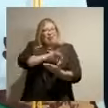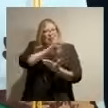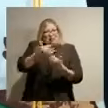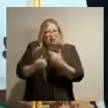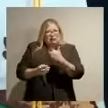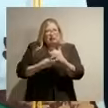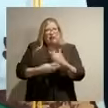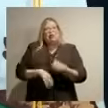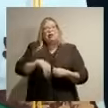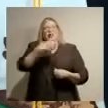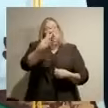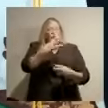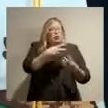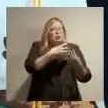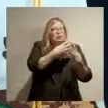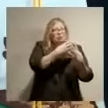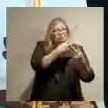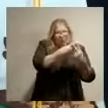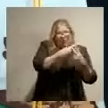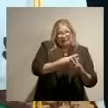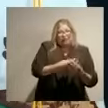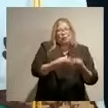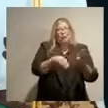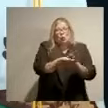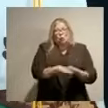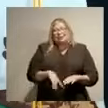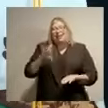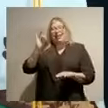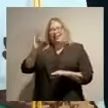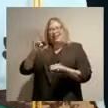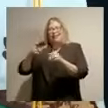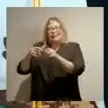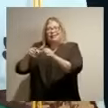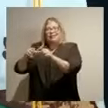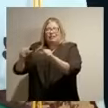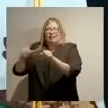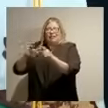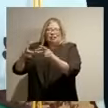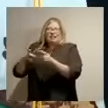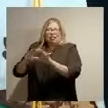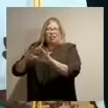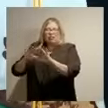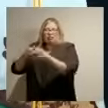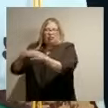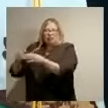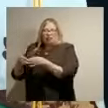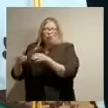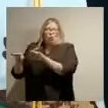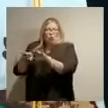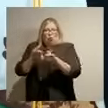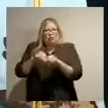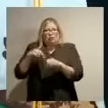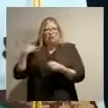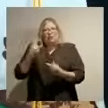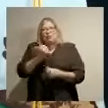four prisons closed and eight facilities in the last few years.